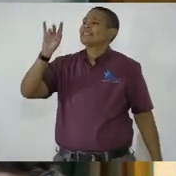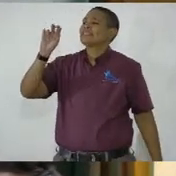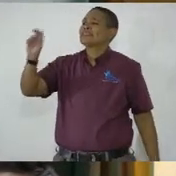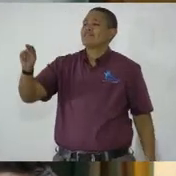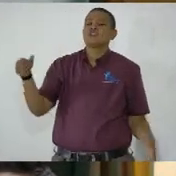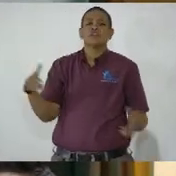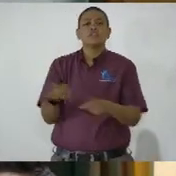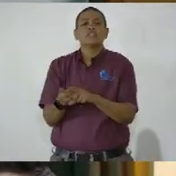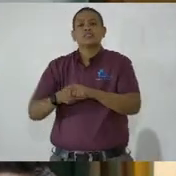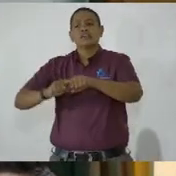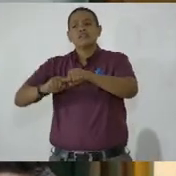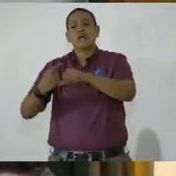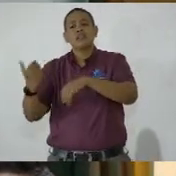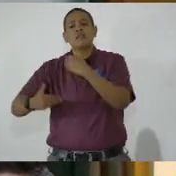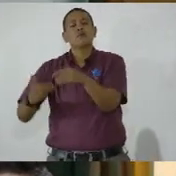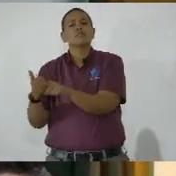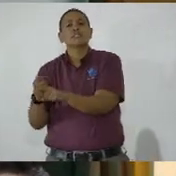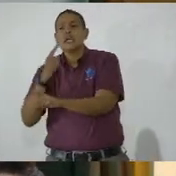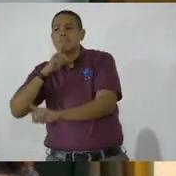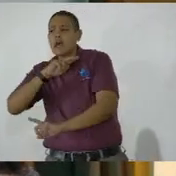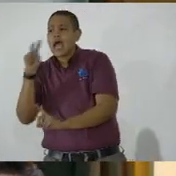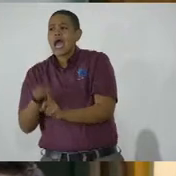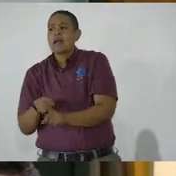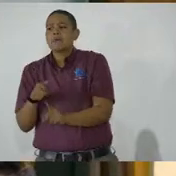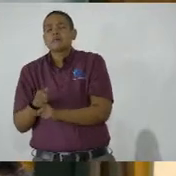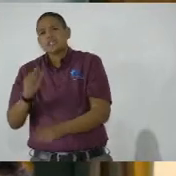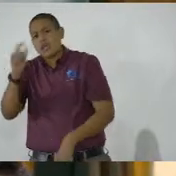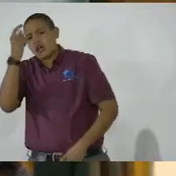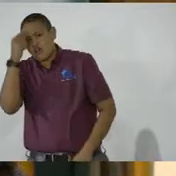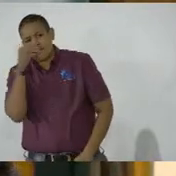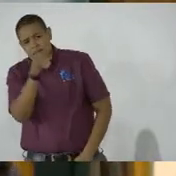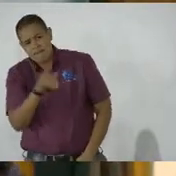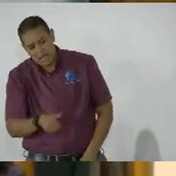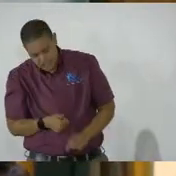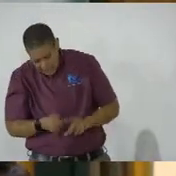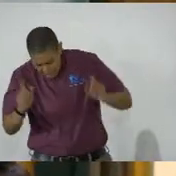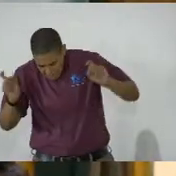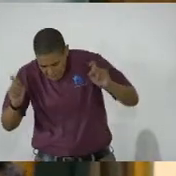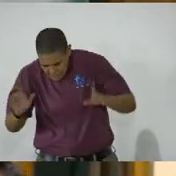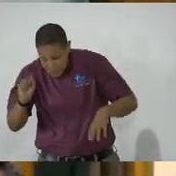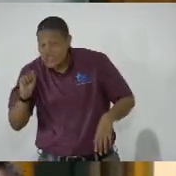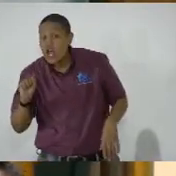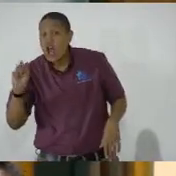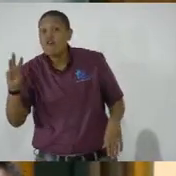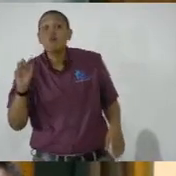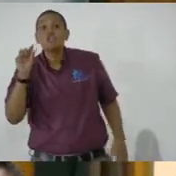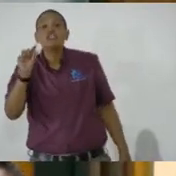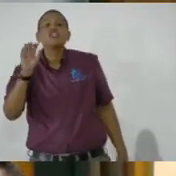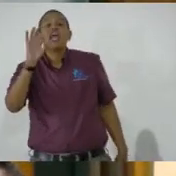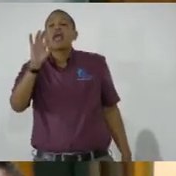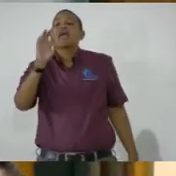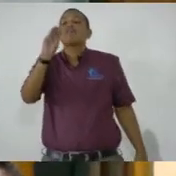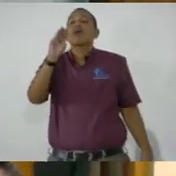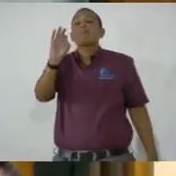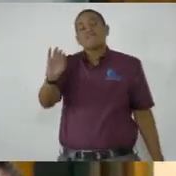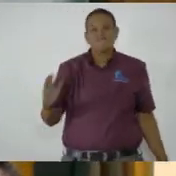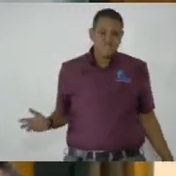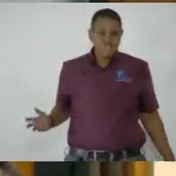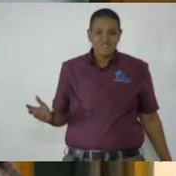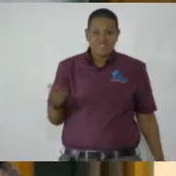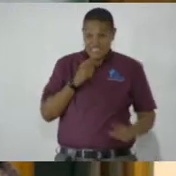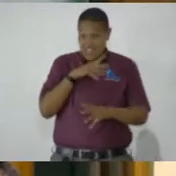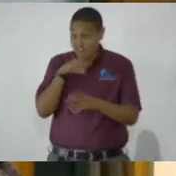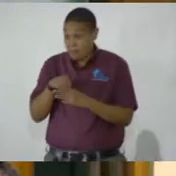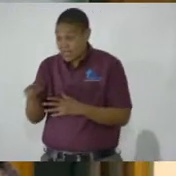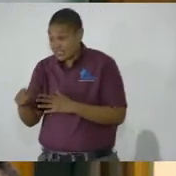began the process of implementing the Government Financial Management Software, GFMS. As part